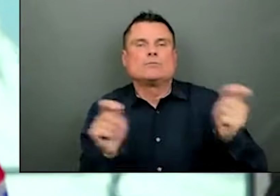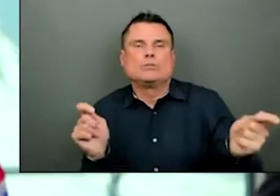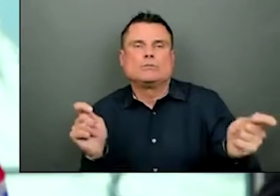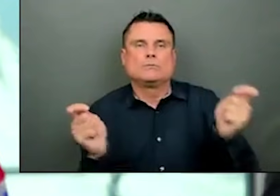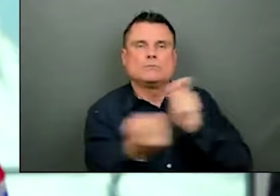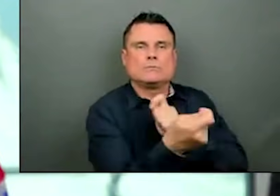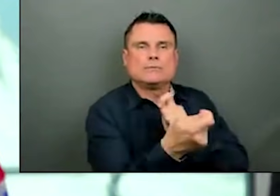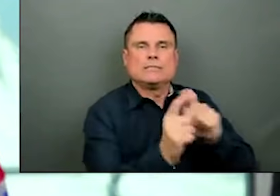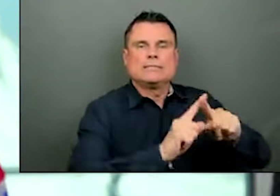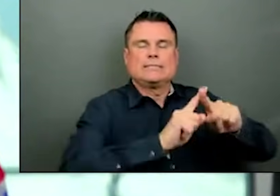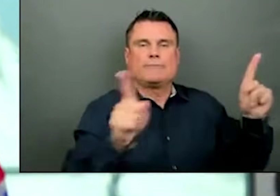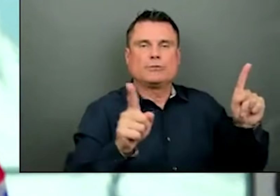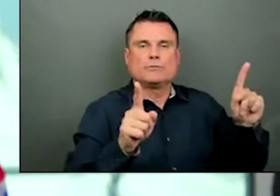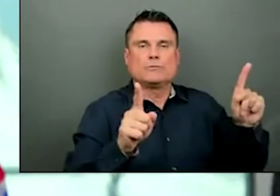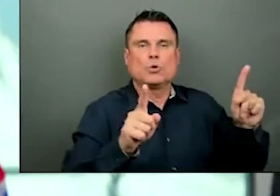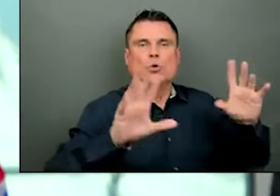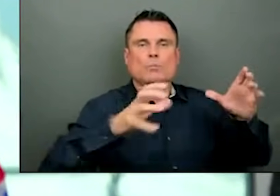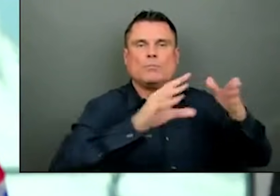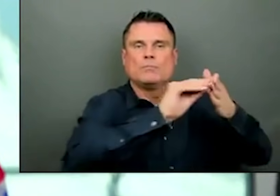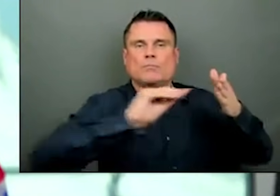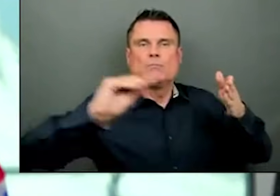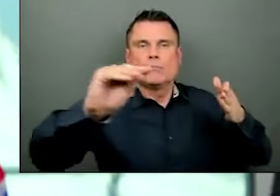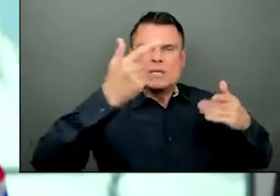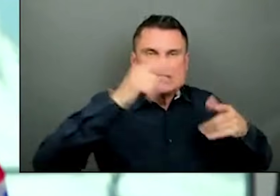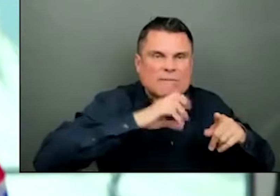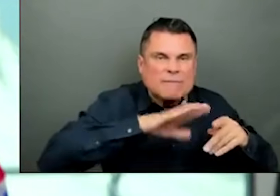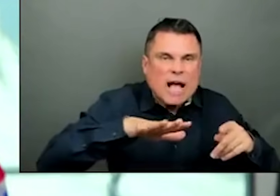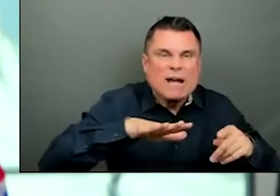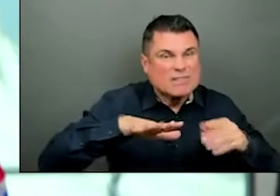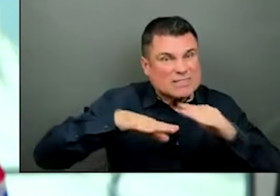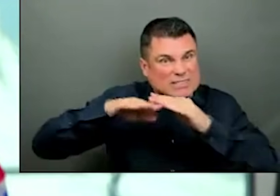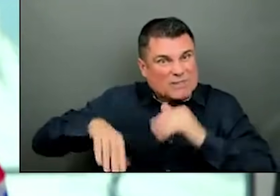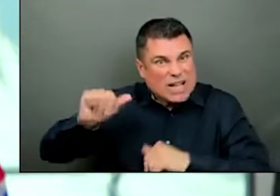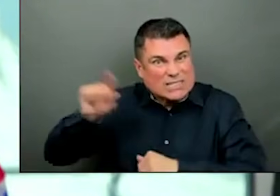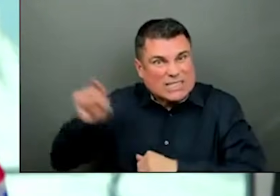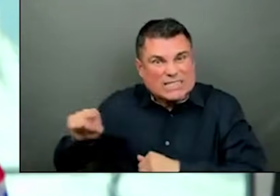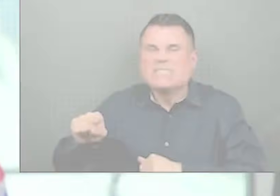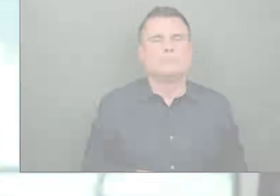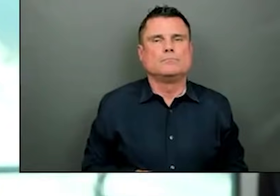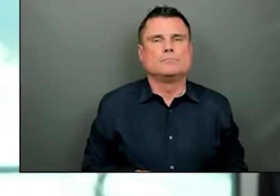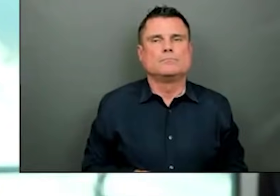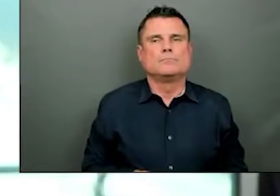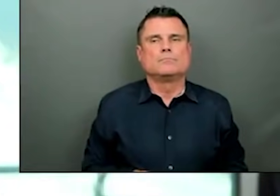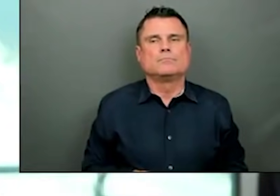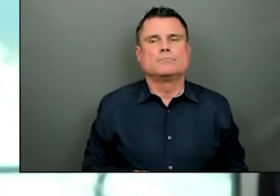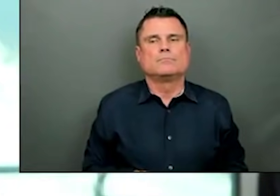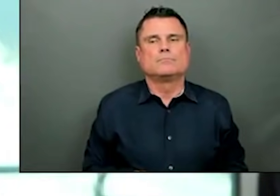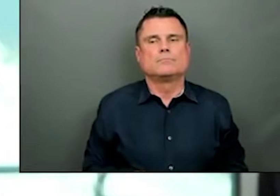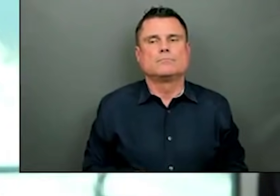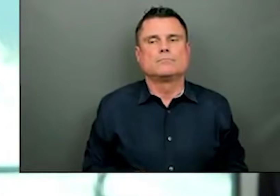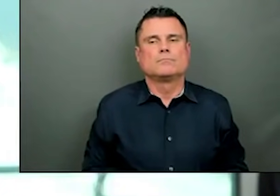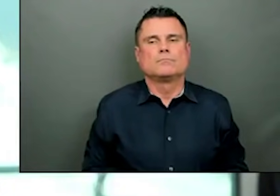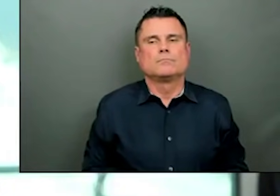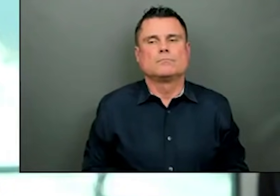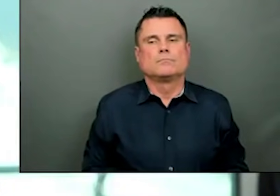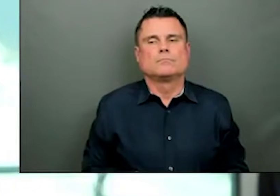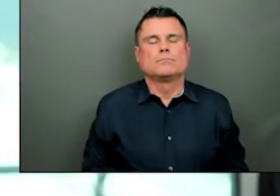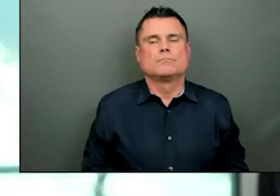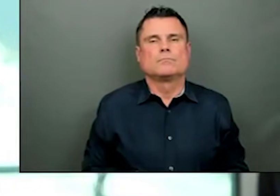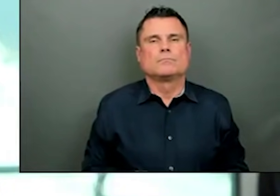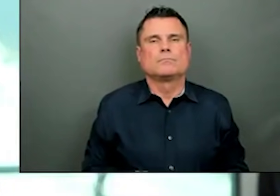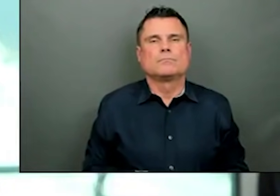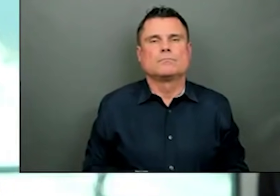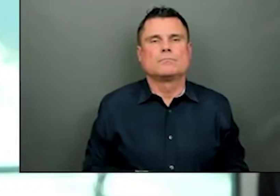Health Canada, and hopefully we can get that back on track as soon as possible. Still 5% of people are